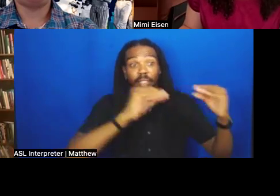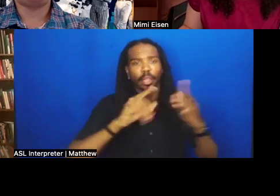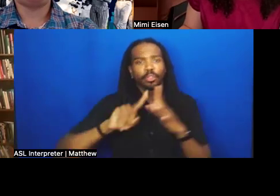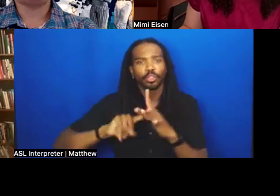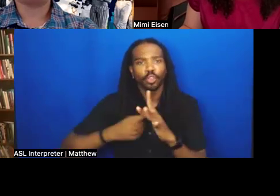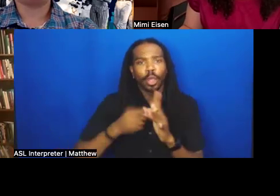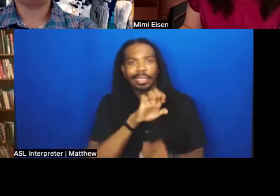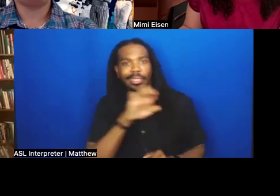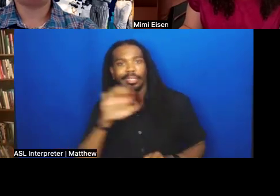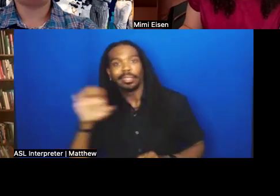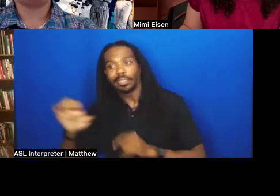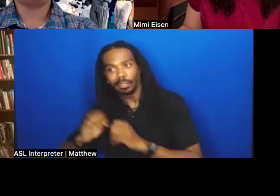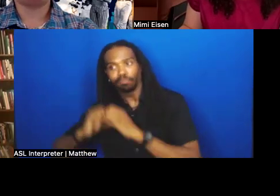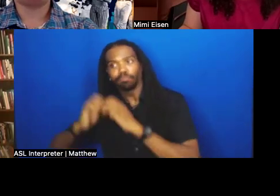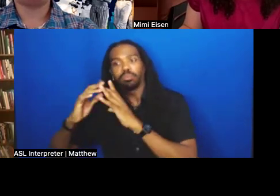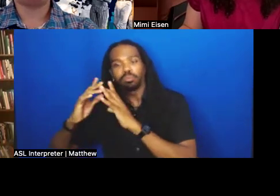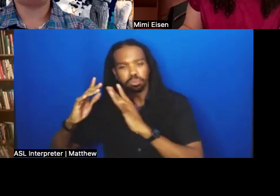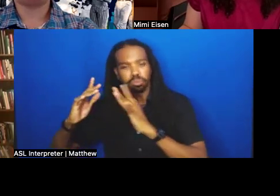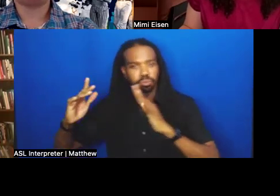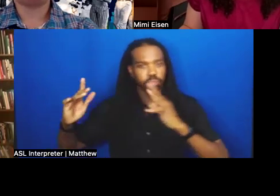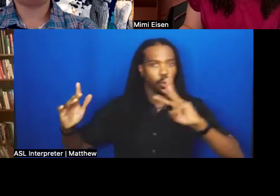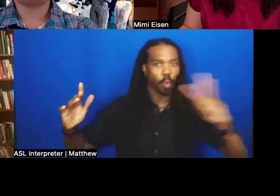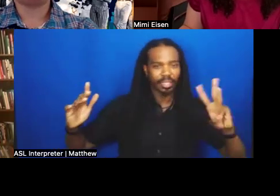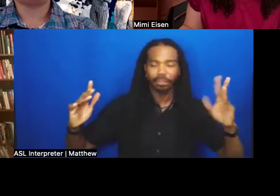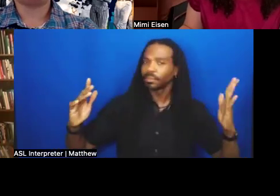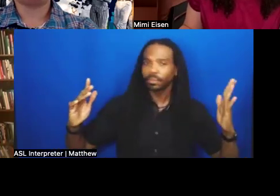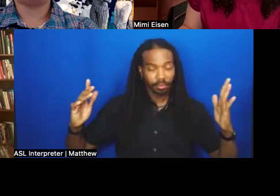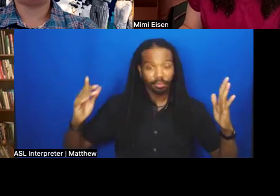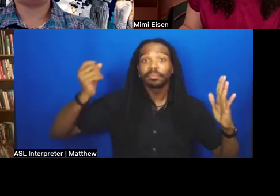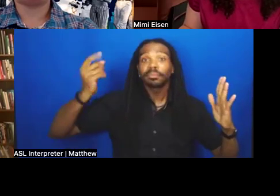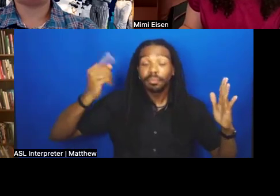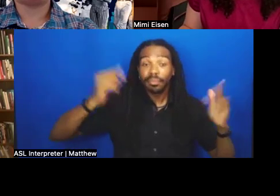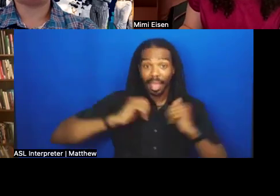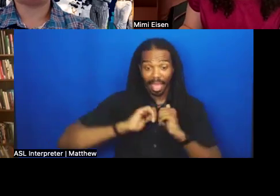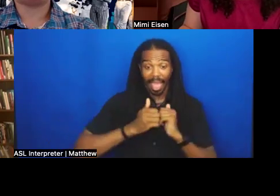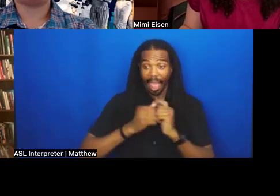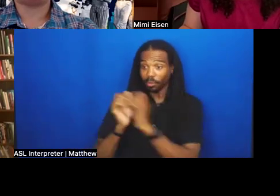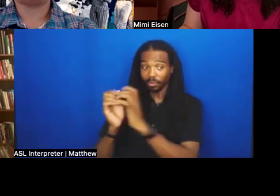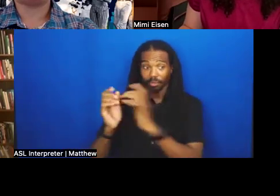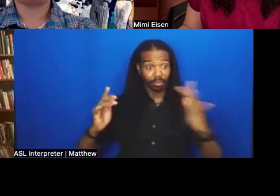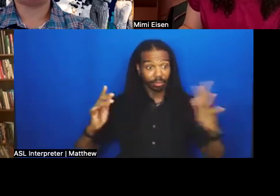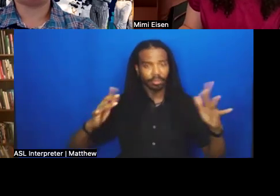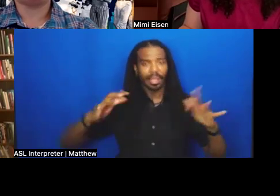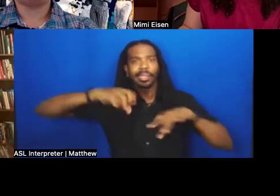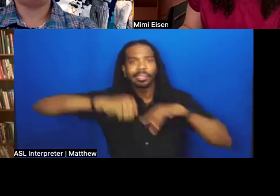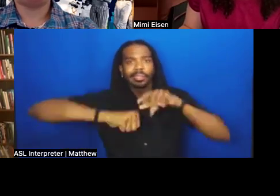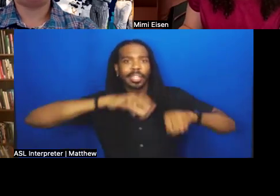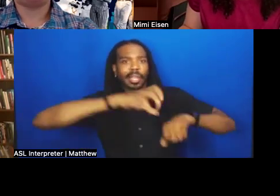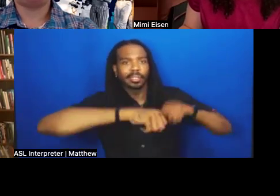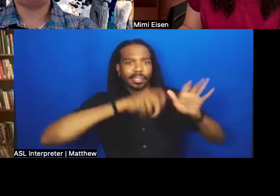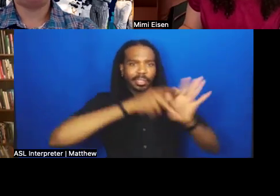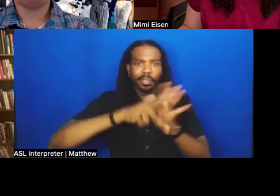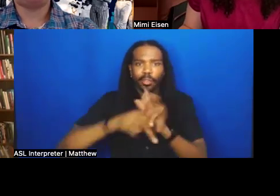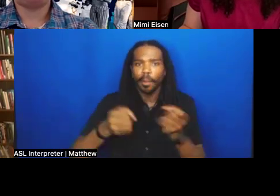manifest destiny and so on. But all of that rested on the dispossession and genocide of Native people, many of whom fought back